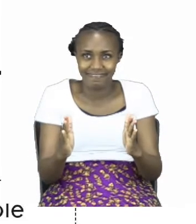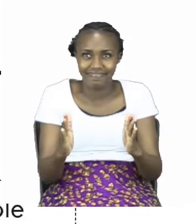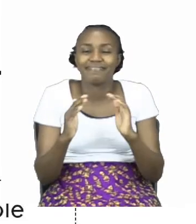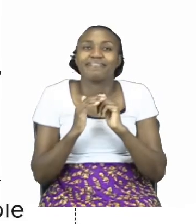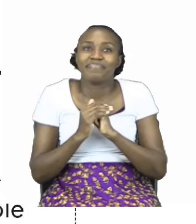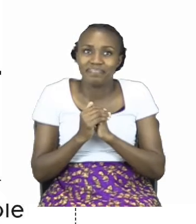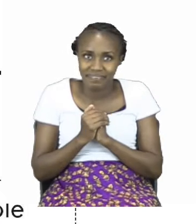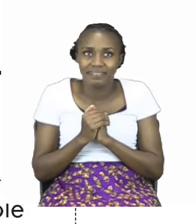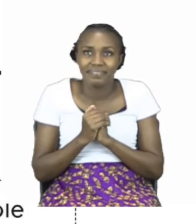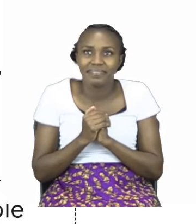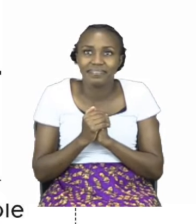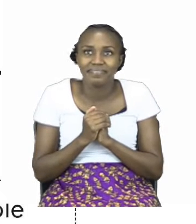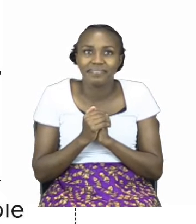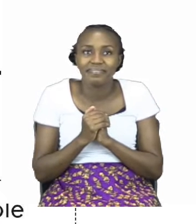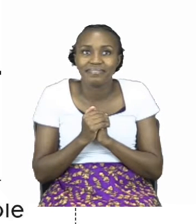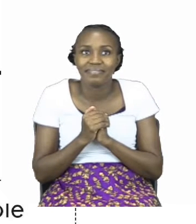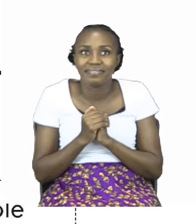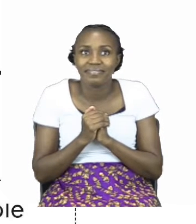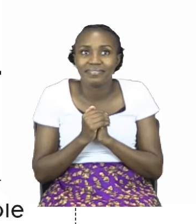open. Let's begin.